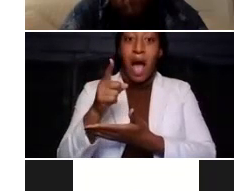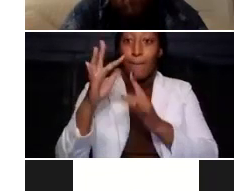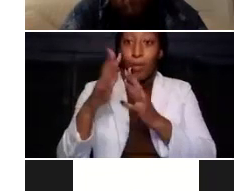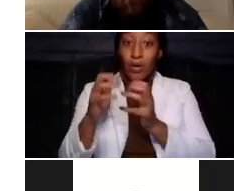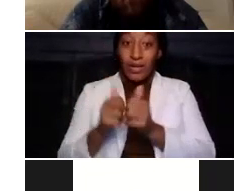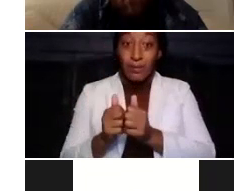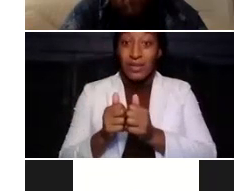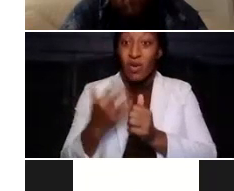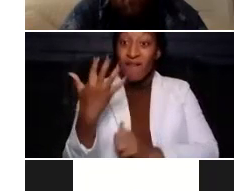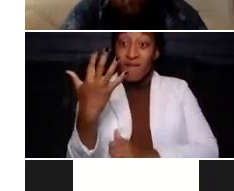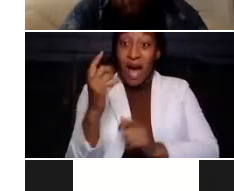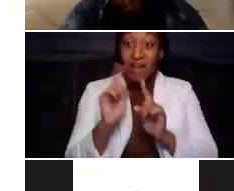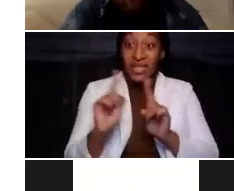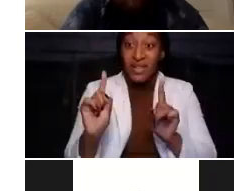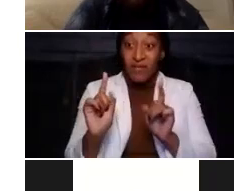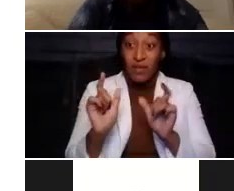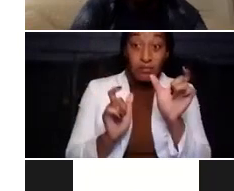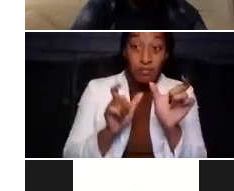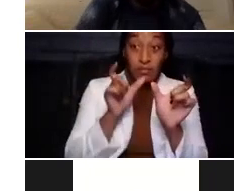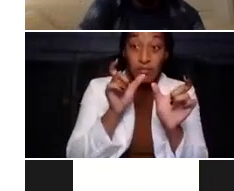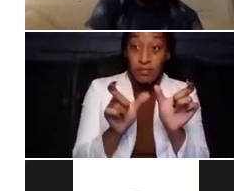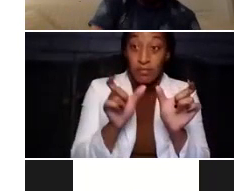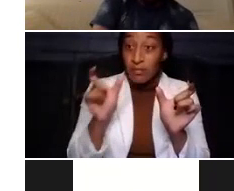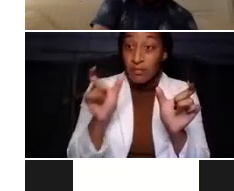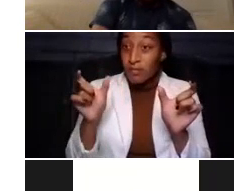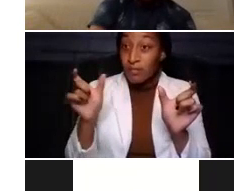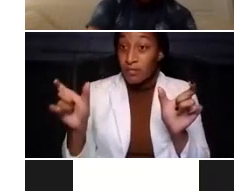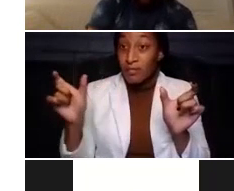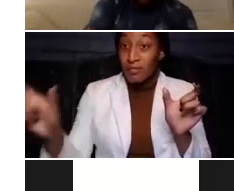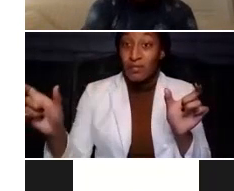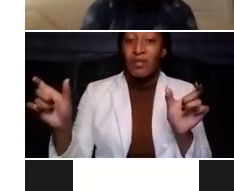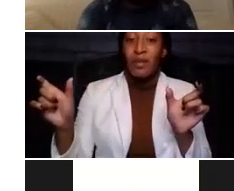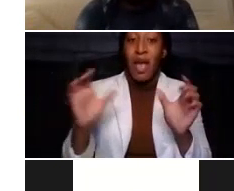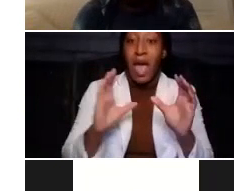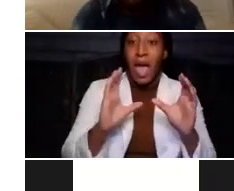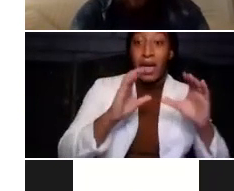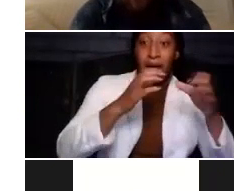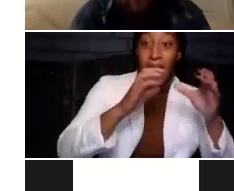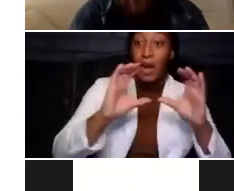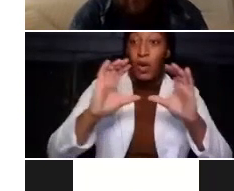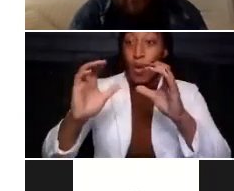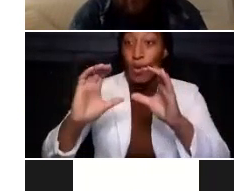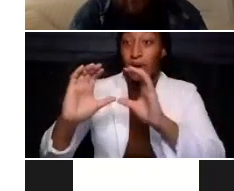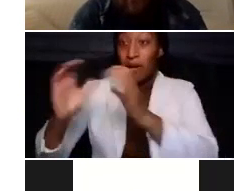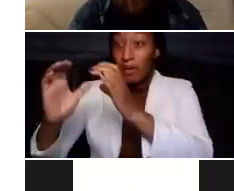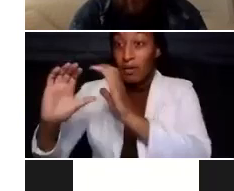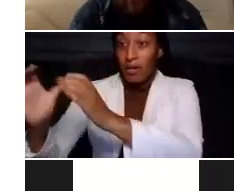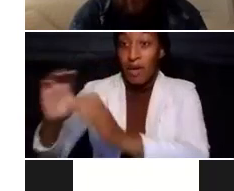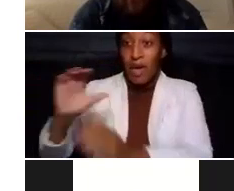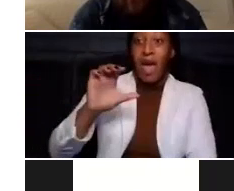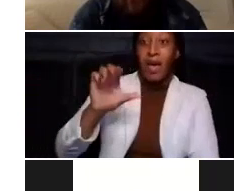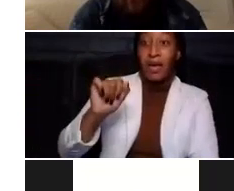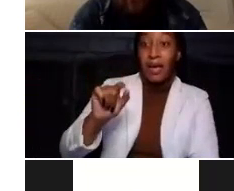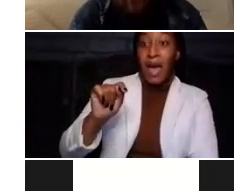points. So I'm gonna focus on what it would take in each category to do a good job,